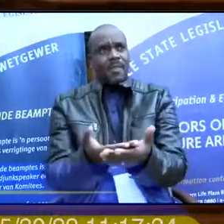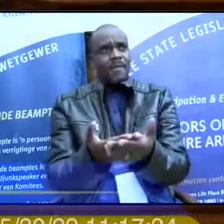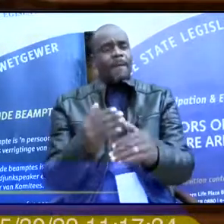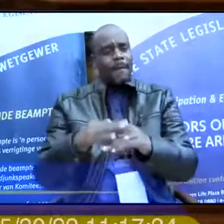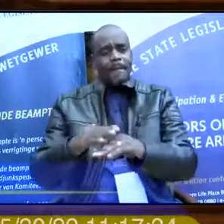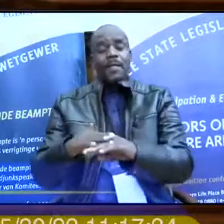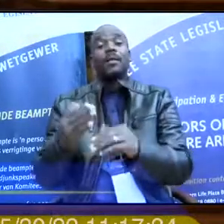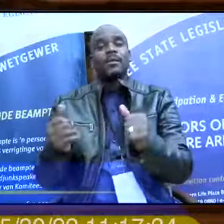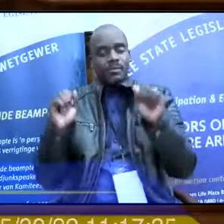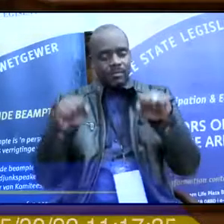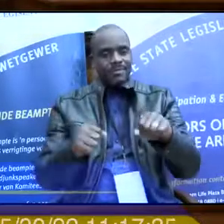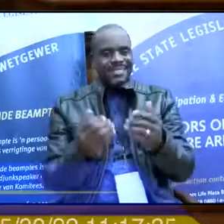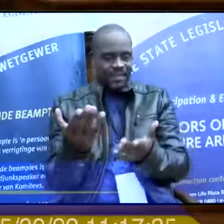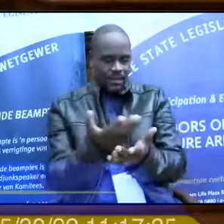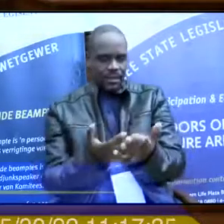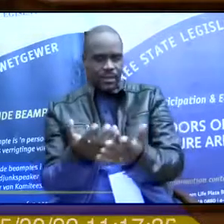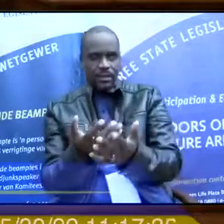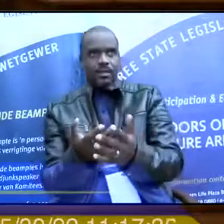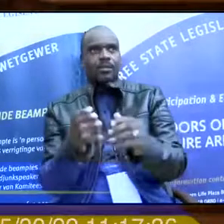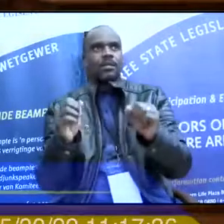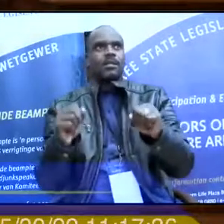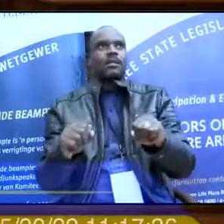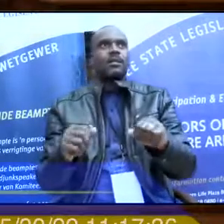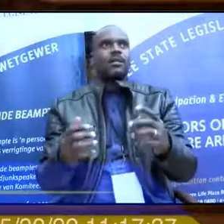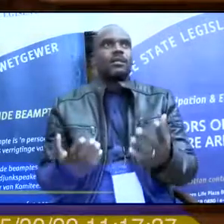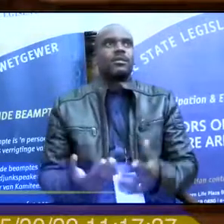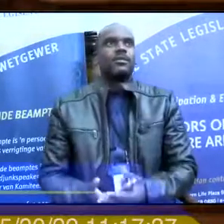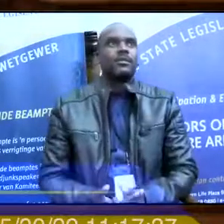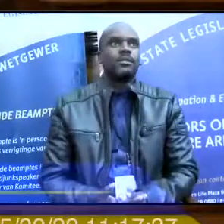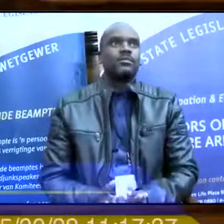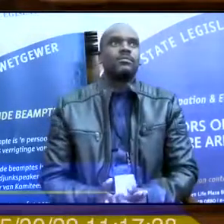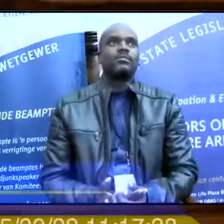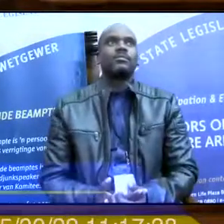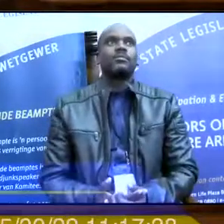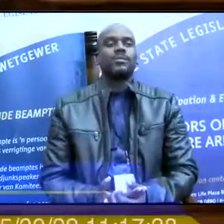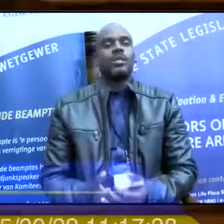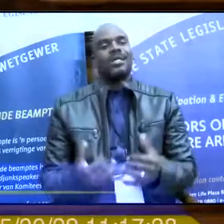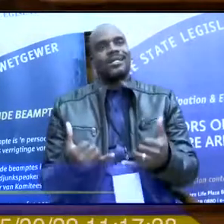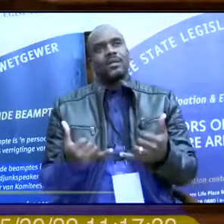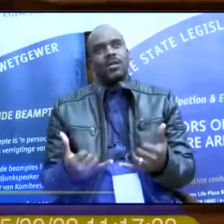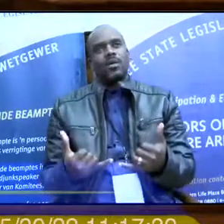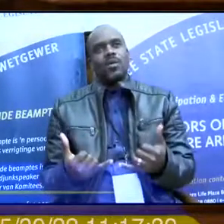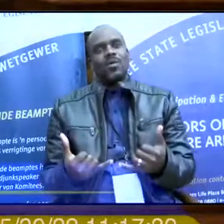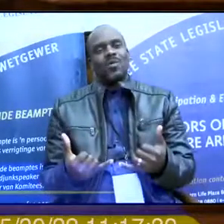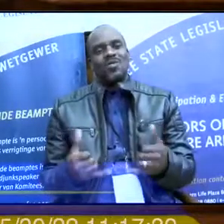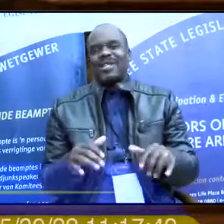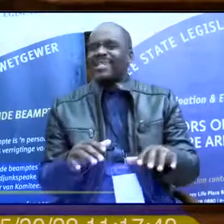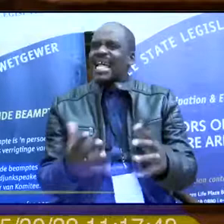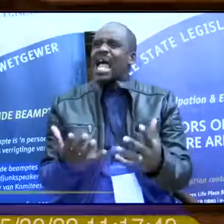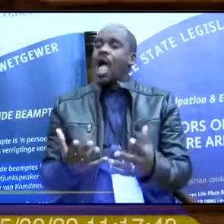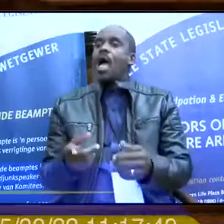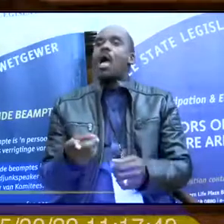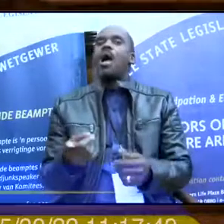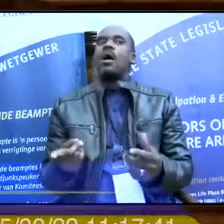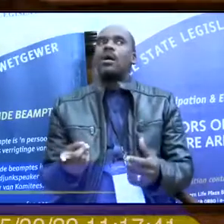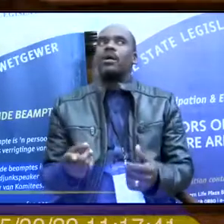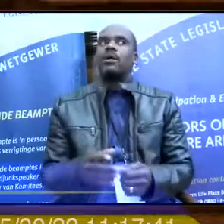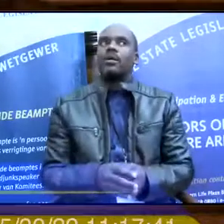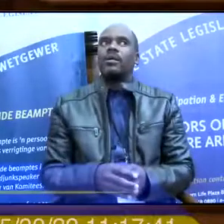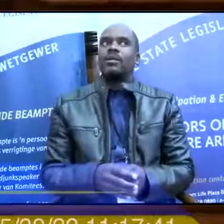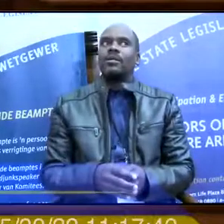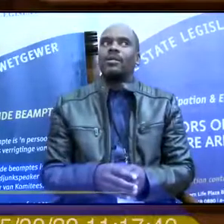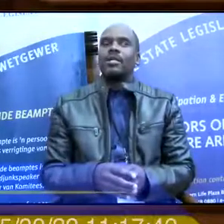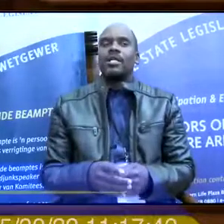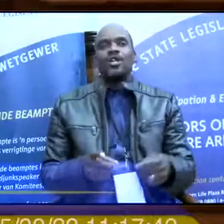sectoral environment and then we can discuss labor so some of these solutions within our span of